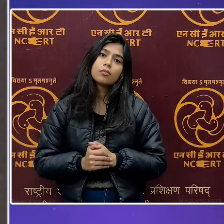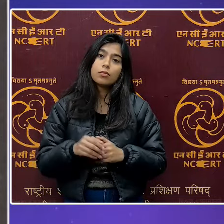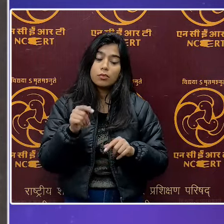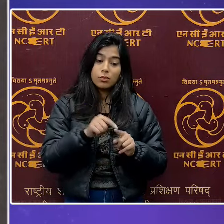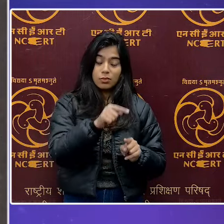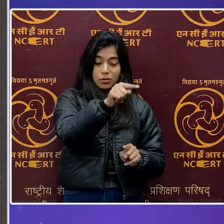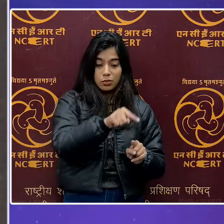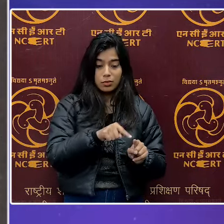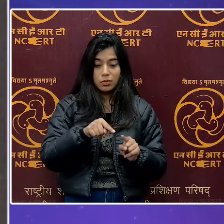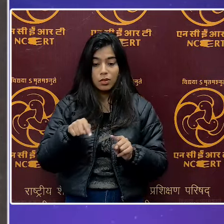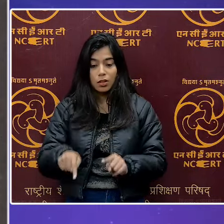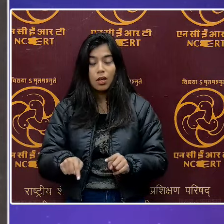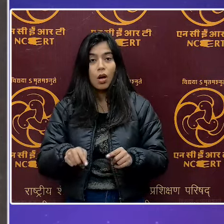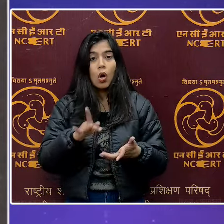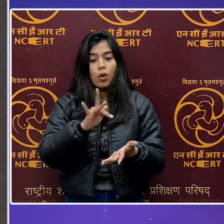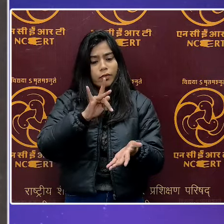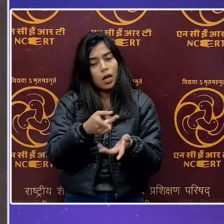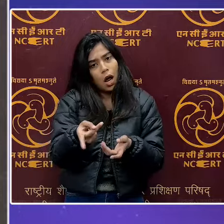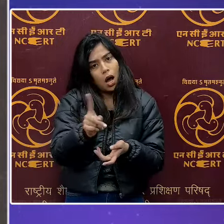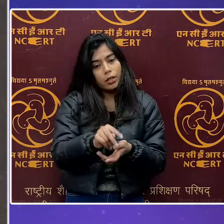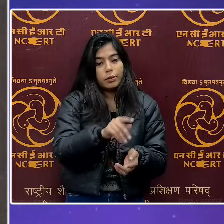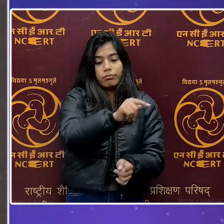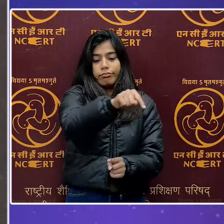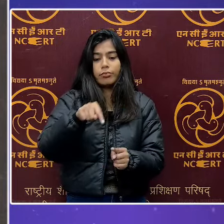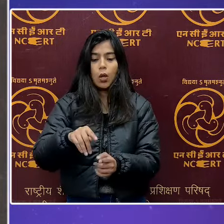perpendicular will fall on the center again.